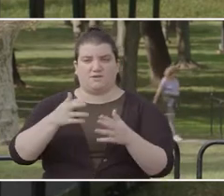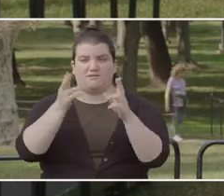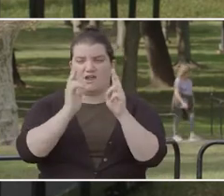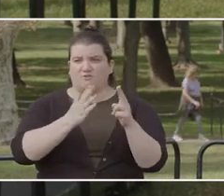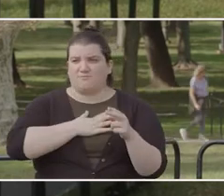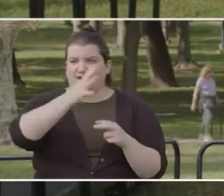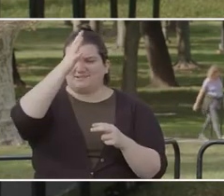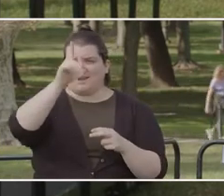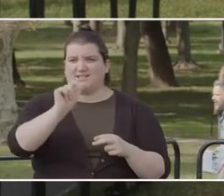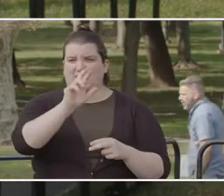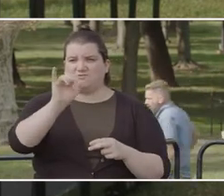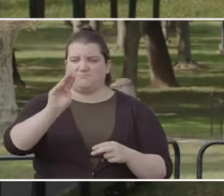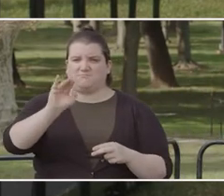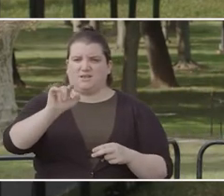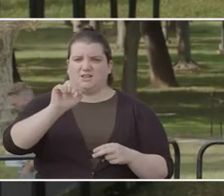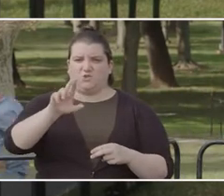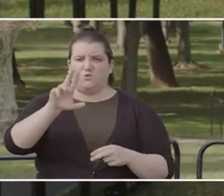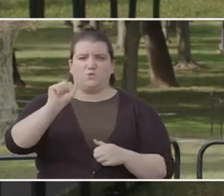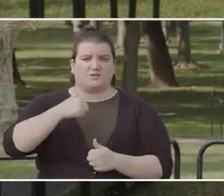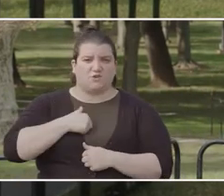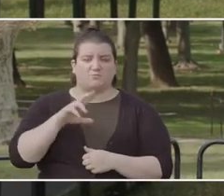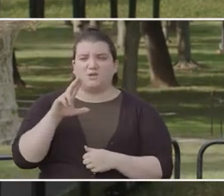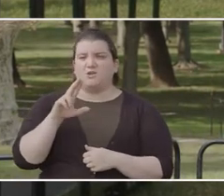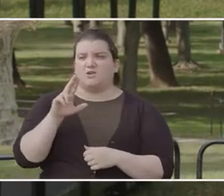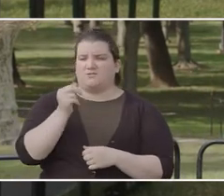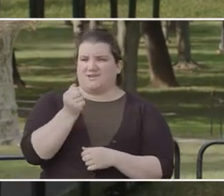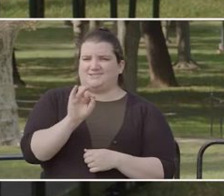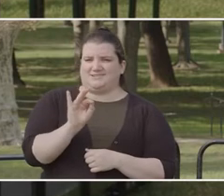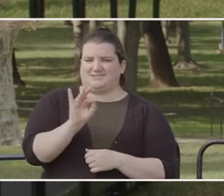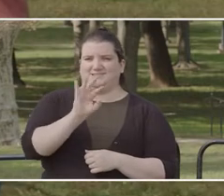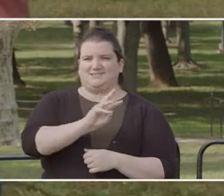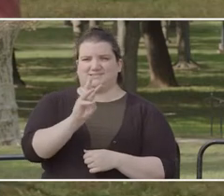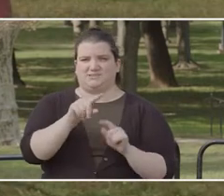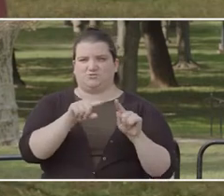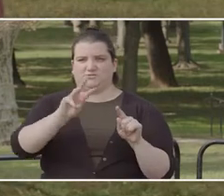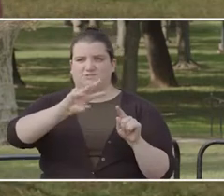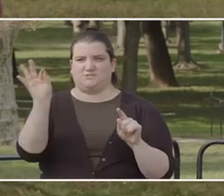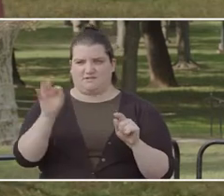dad, Barry Miller, U.S. Army, 1966 to 69.